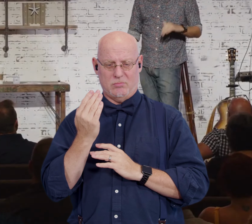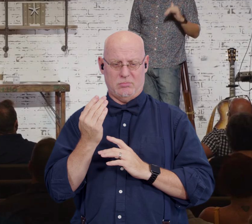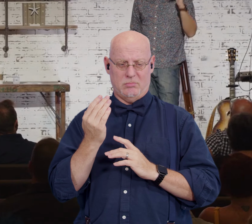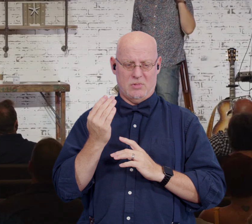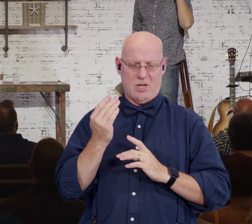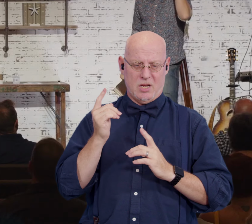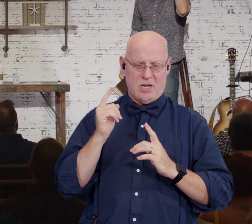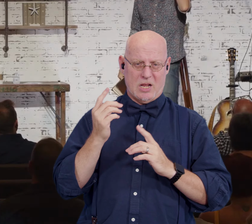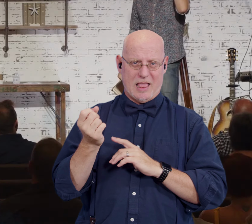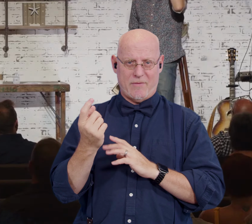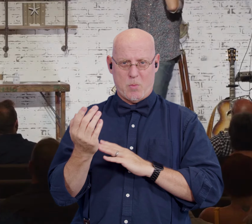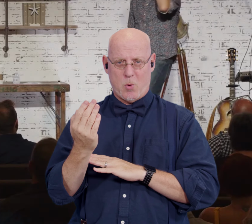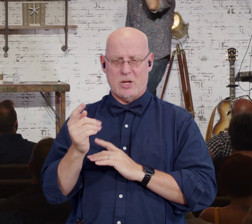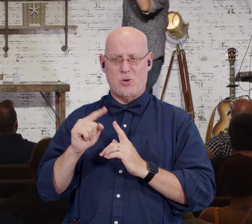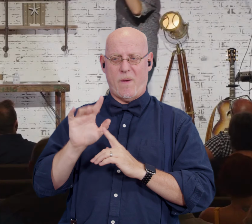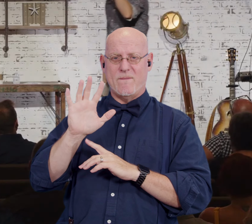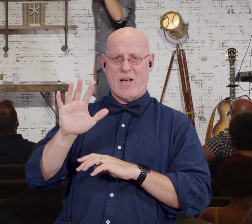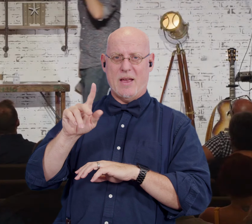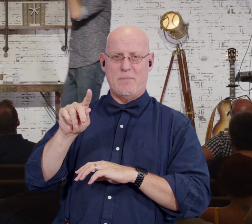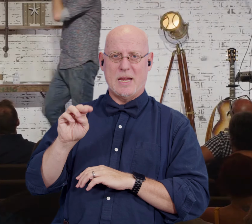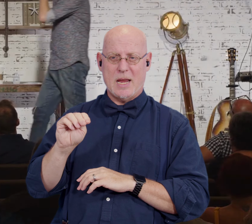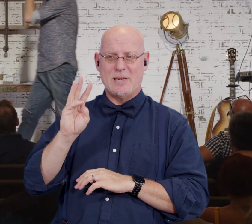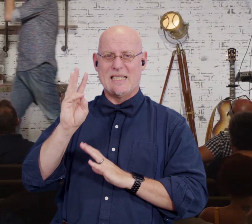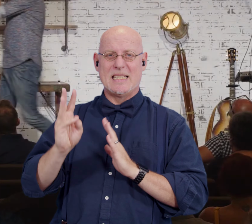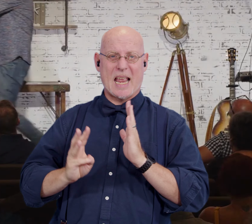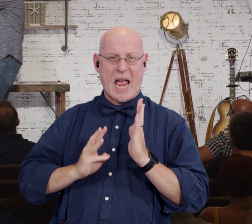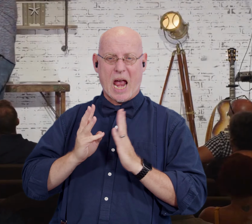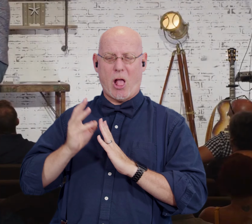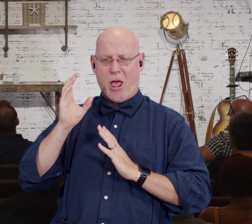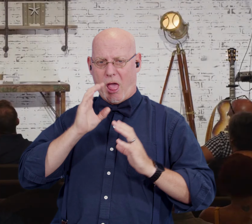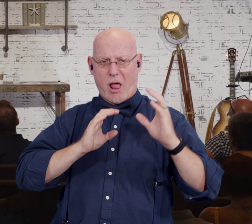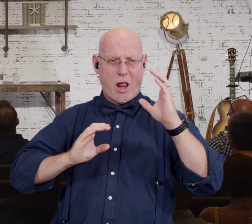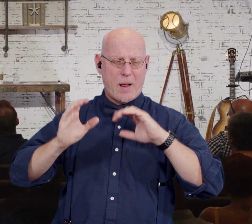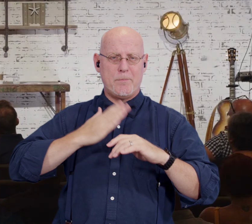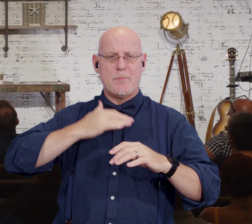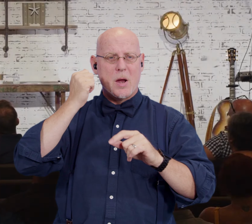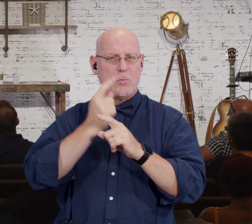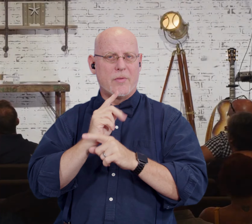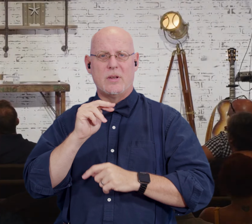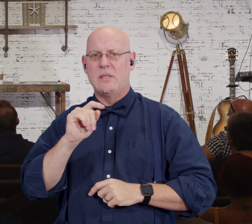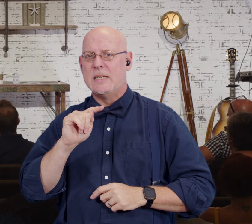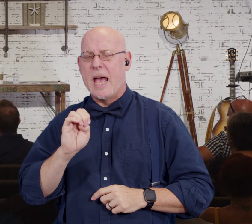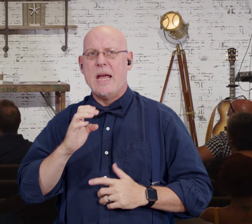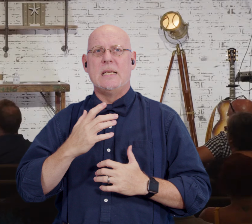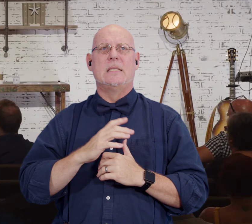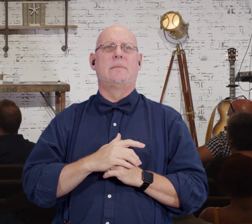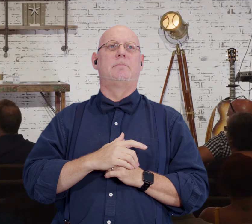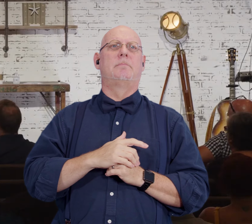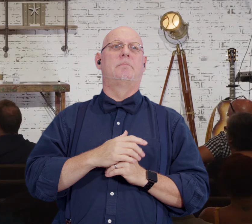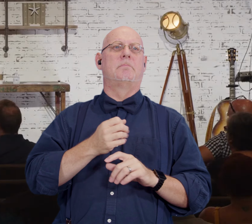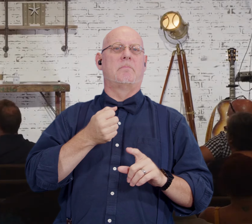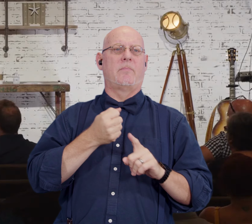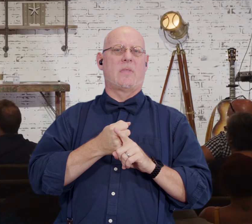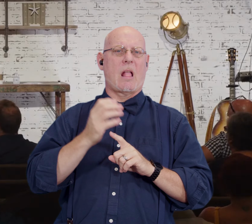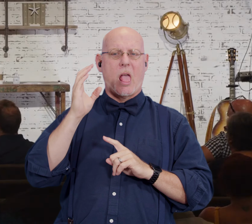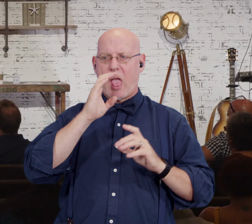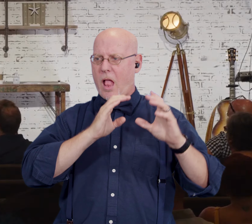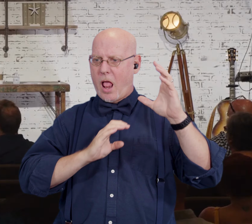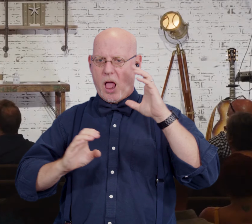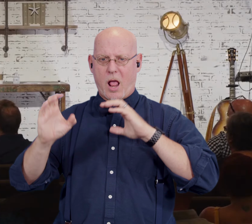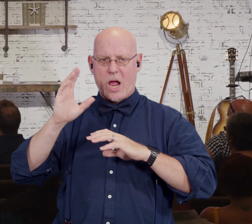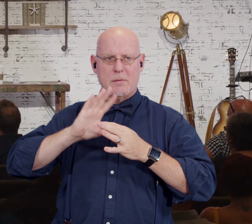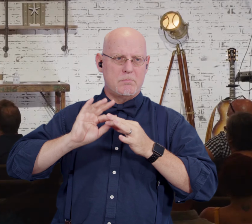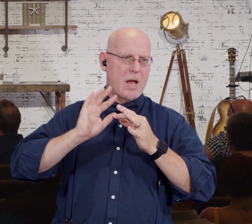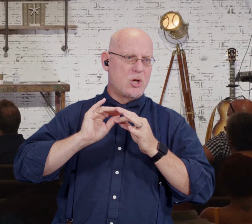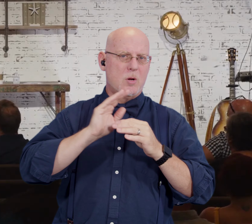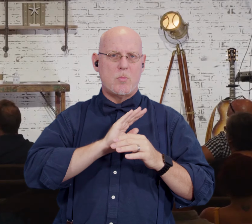until about a.m. to about 5 p.m., 6 hours, where I've got my brother Nate, who's scouring the area